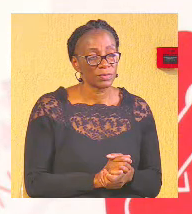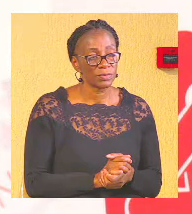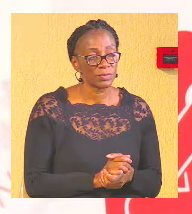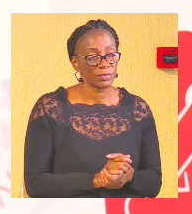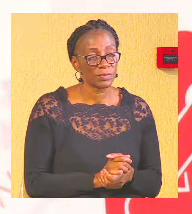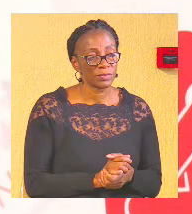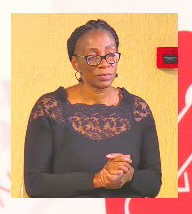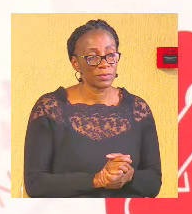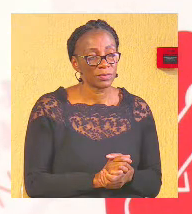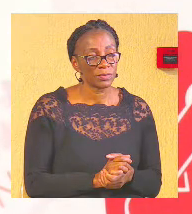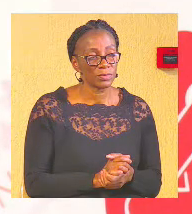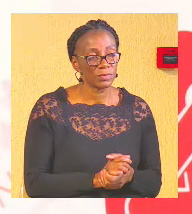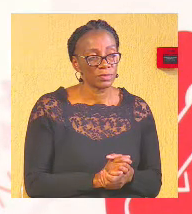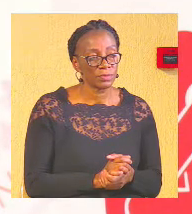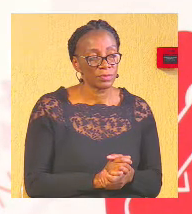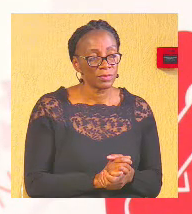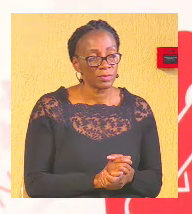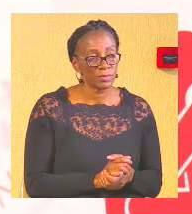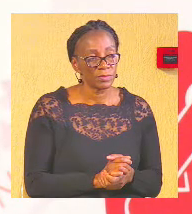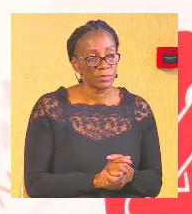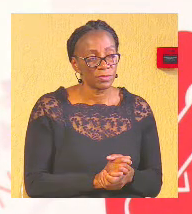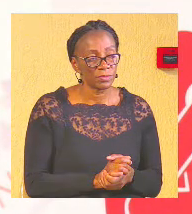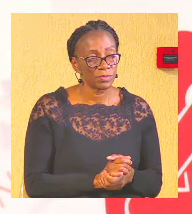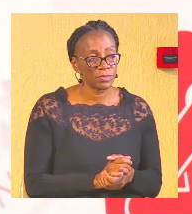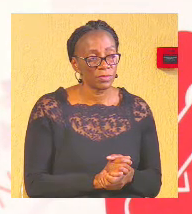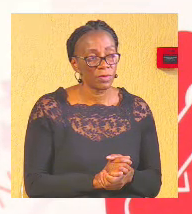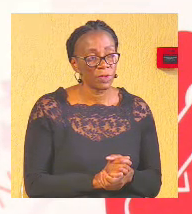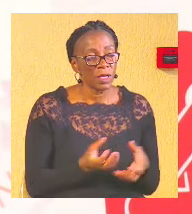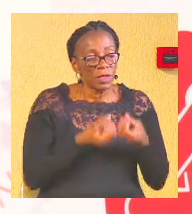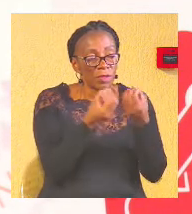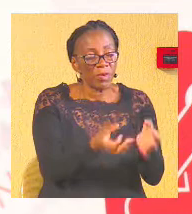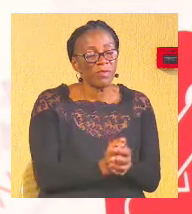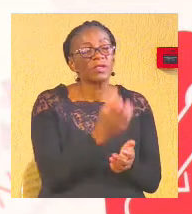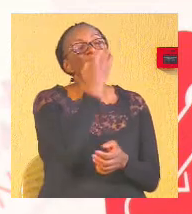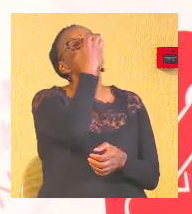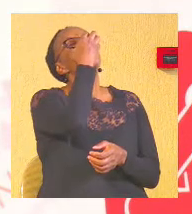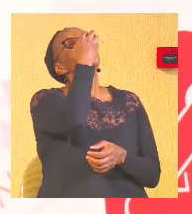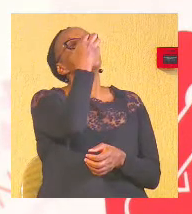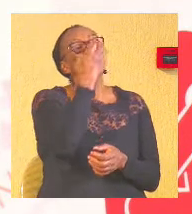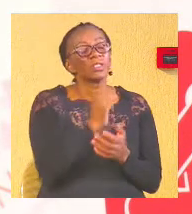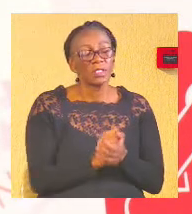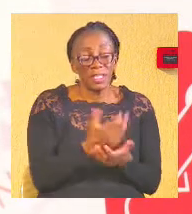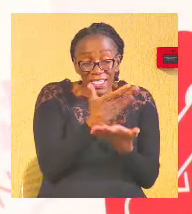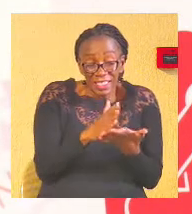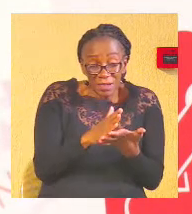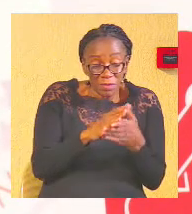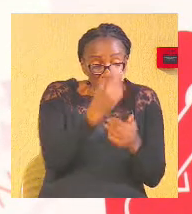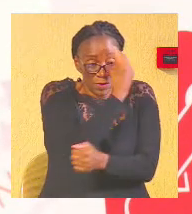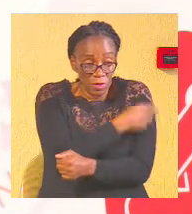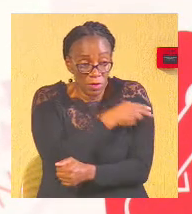The other issue on oxygen, although we don't have oxygen in some of those wards, we make use of the oxygen